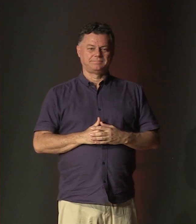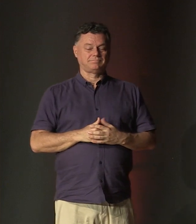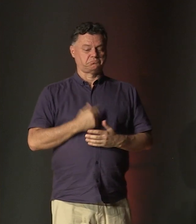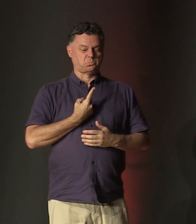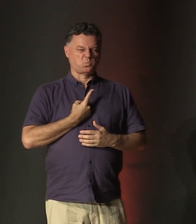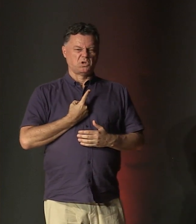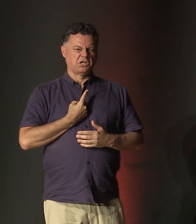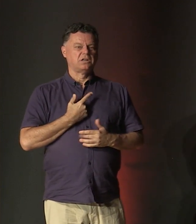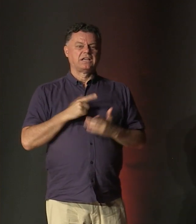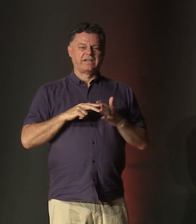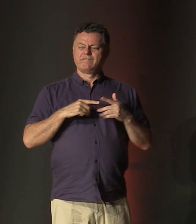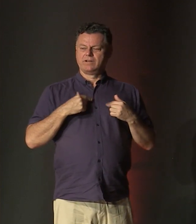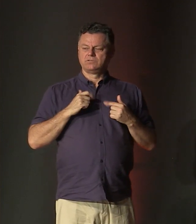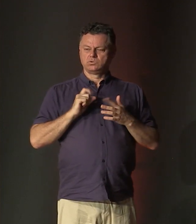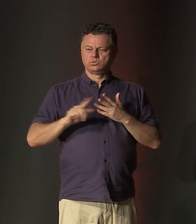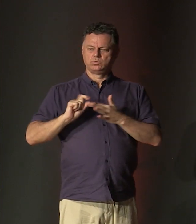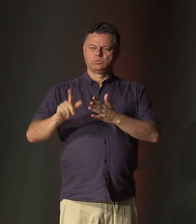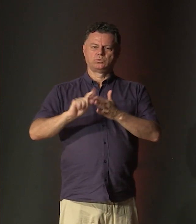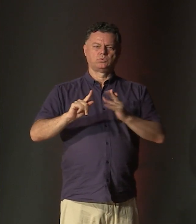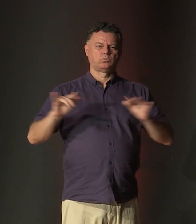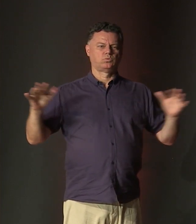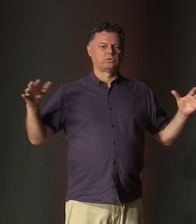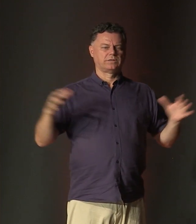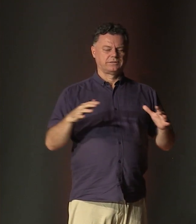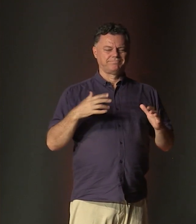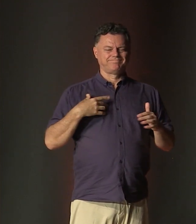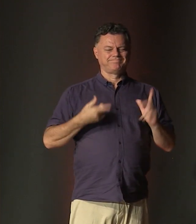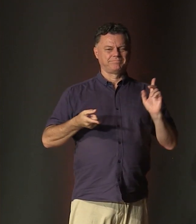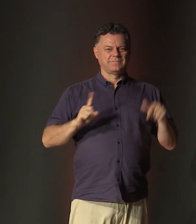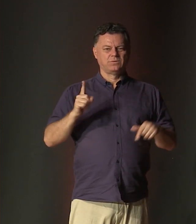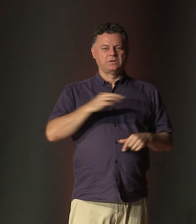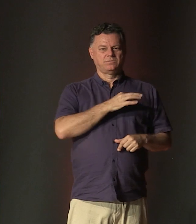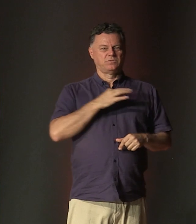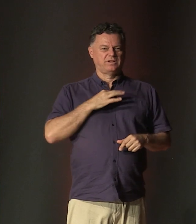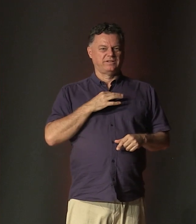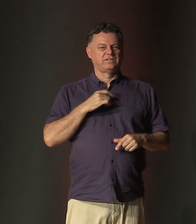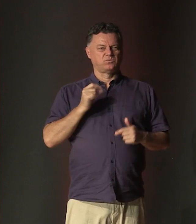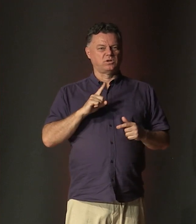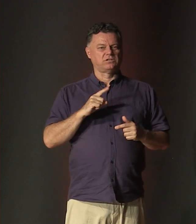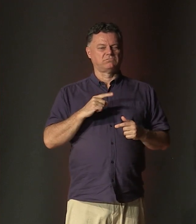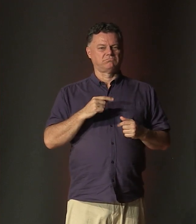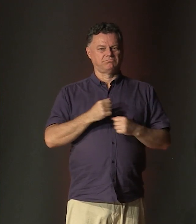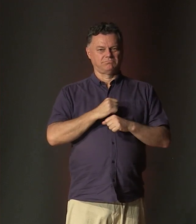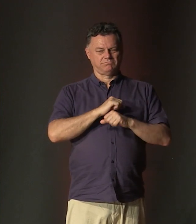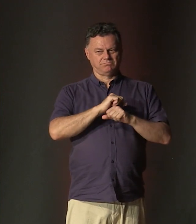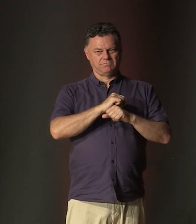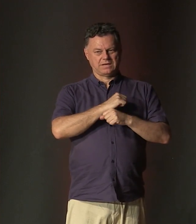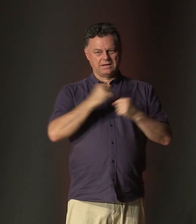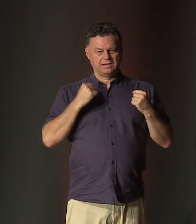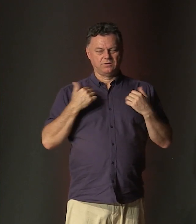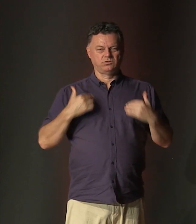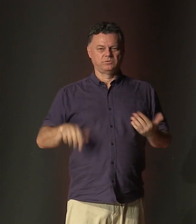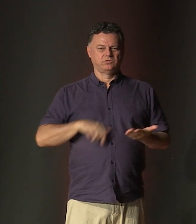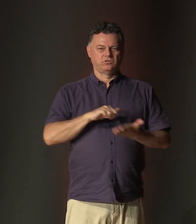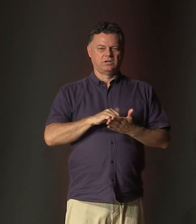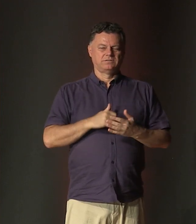Collectively, we can all recognise that privacy is a human right. We just need